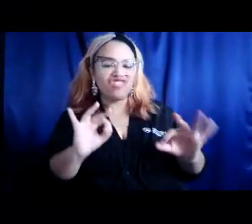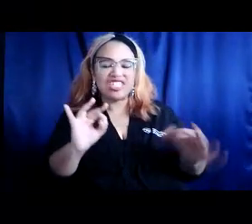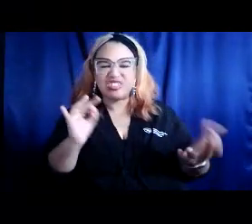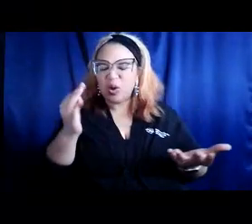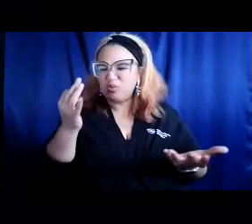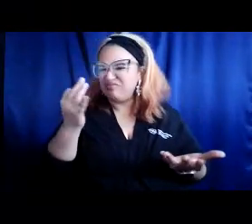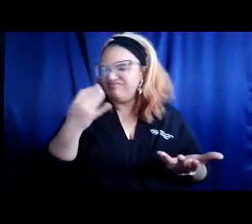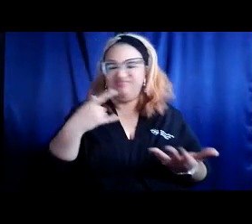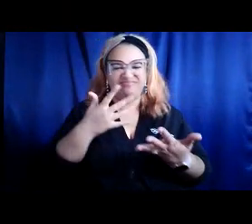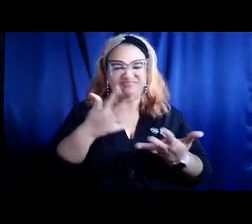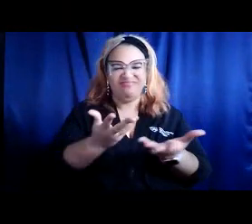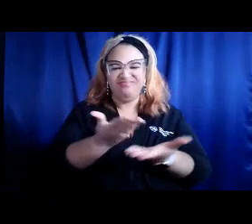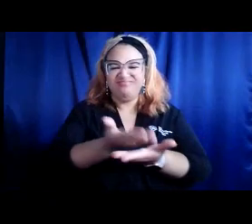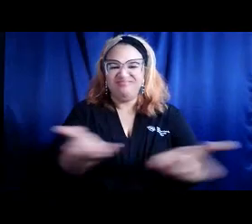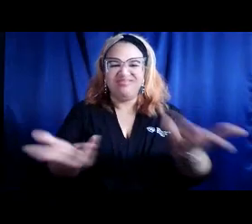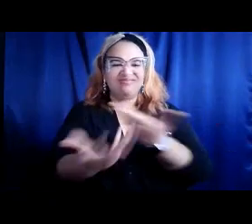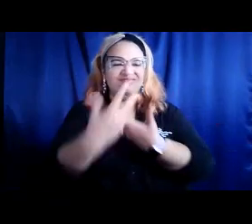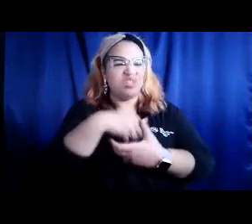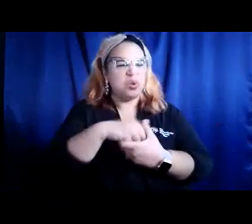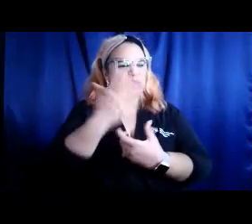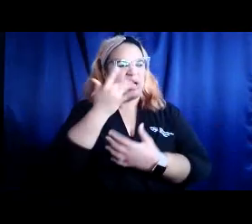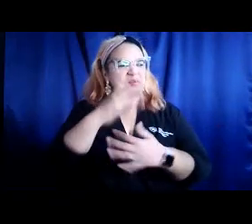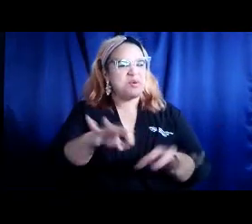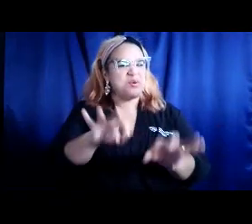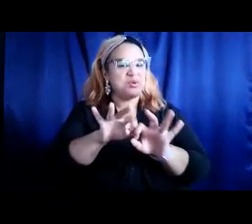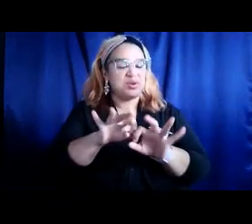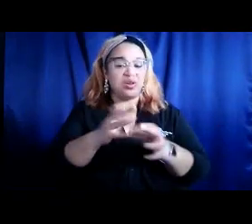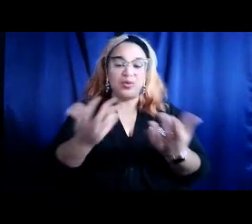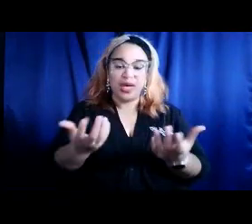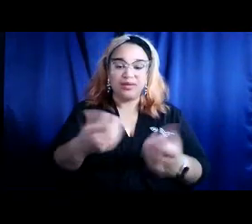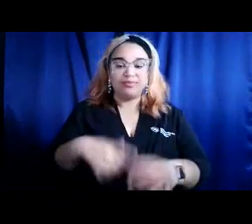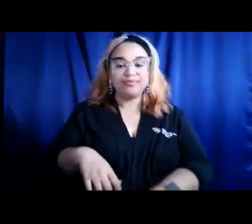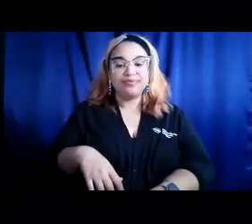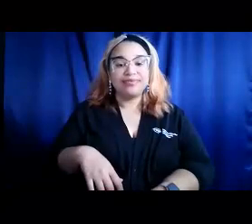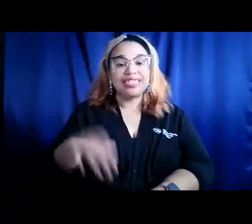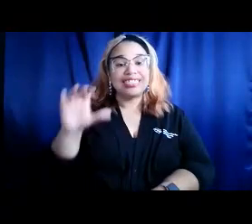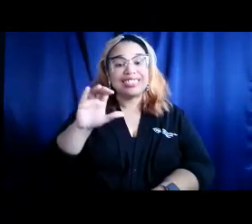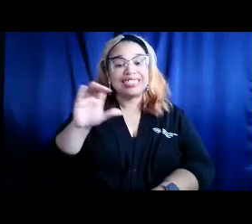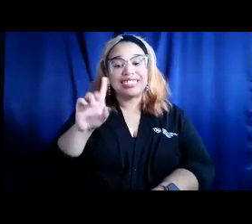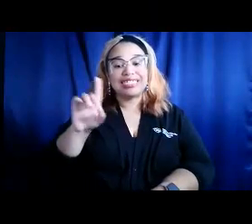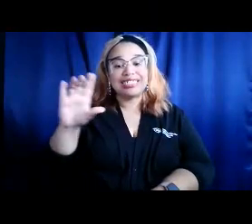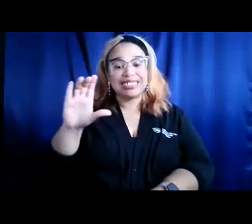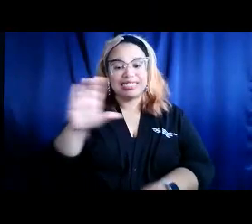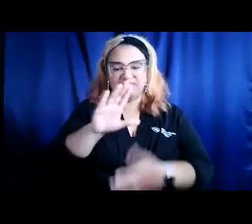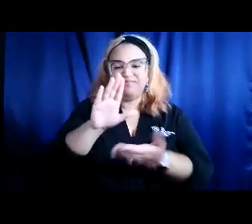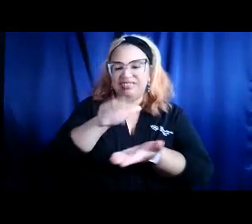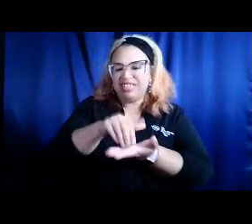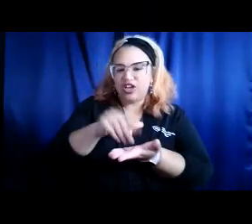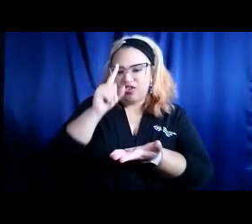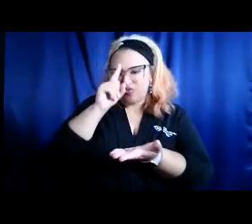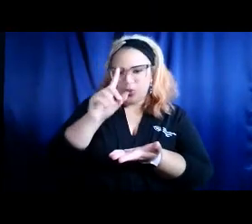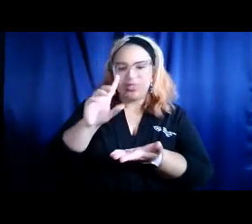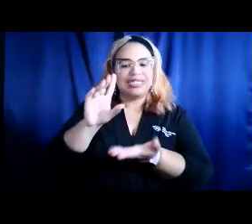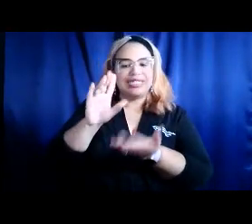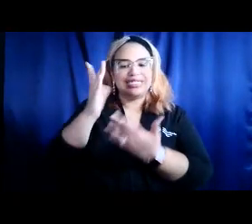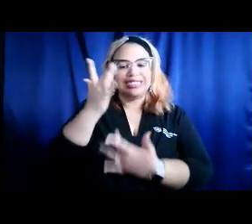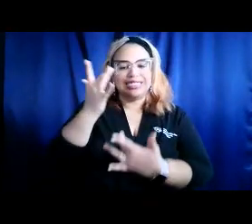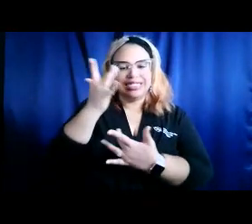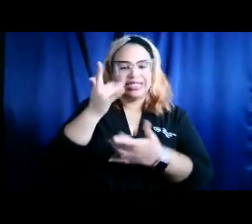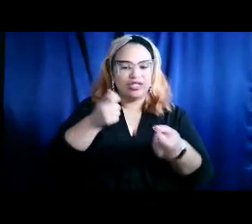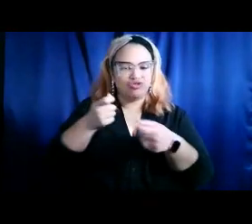to the Centers for Disease Control, about 1 in 4 adults in the U.S. will experience a disability. That translates to more